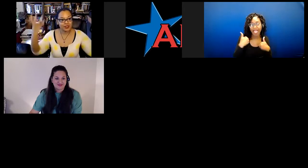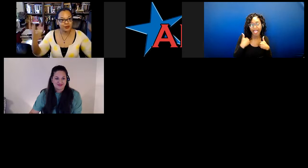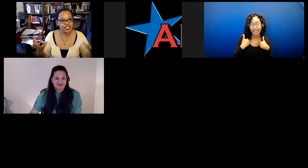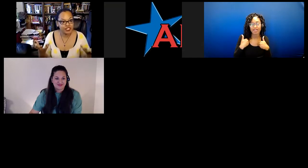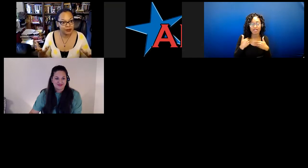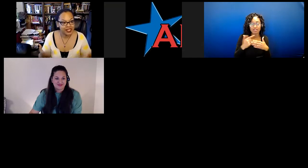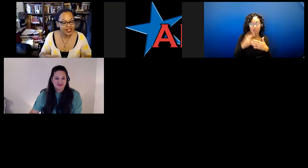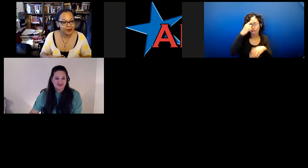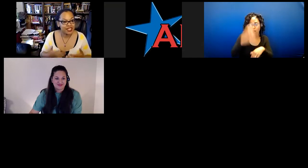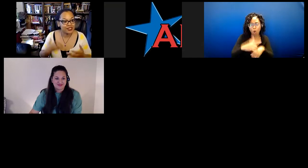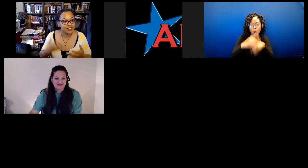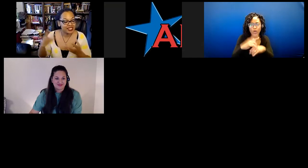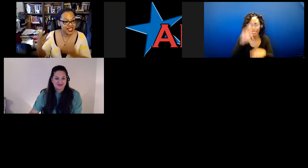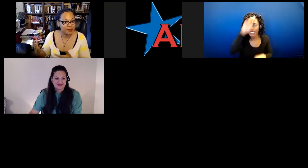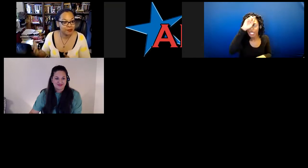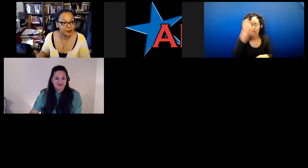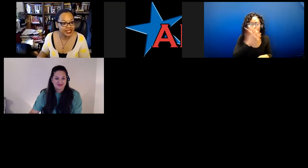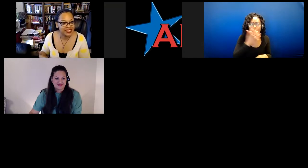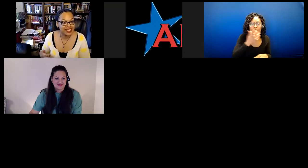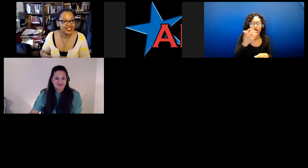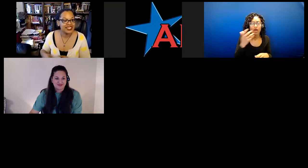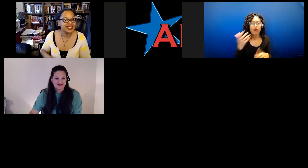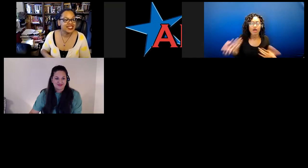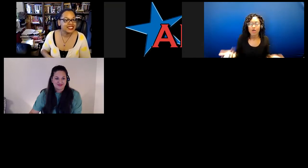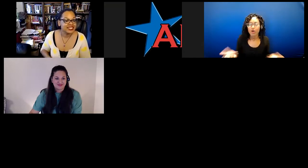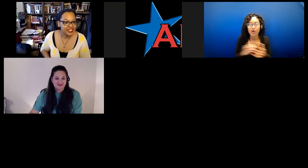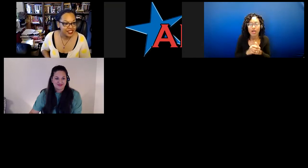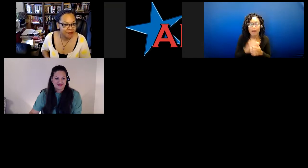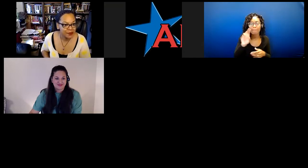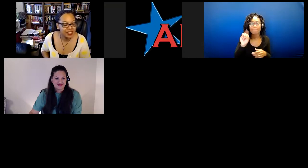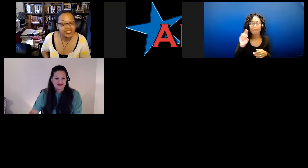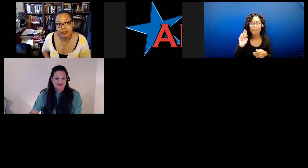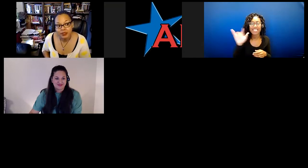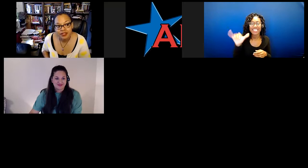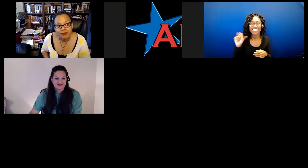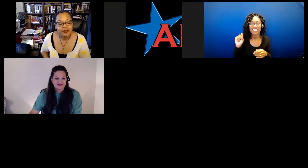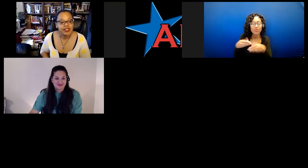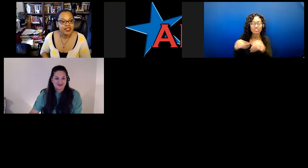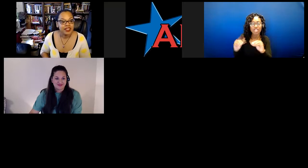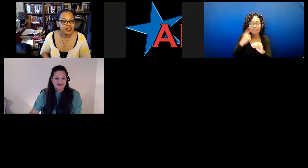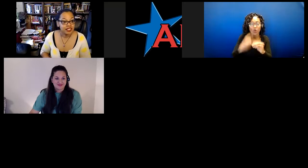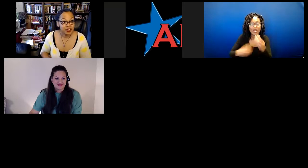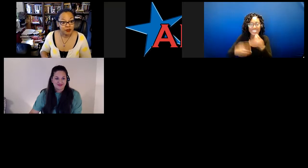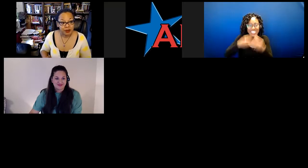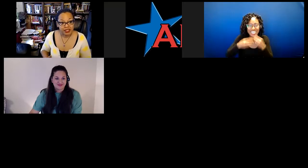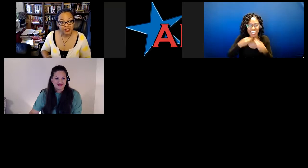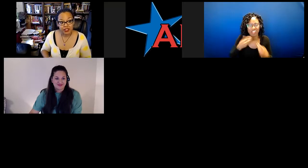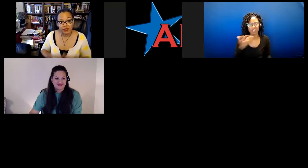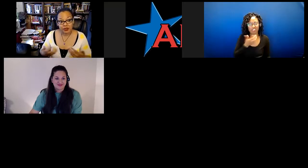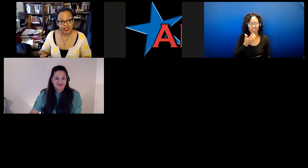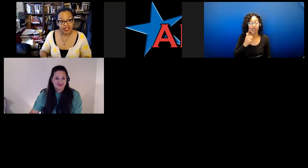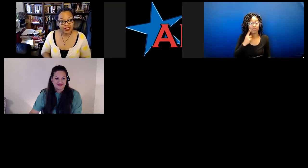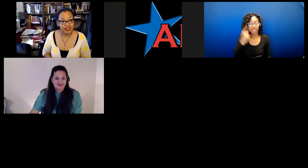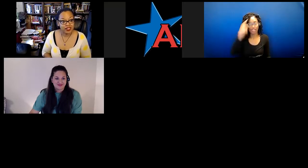obsession with Egypt. They used to take mummies and sell them for consumption. They saw mummies as